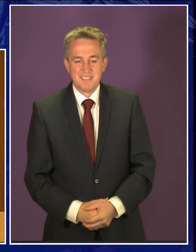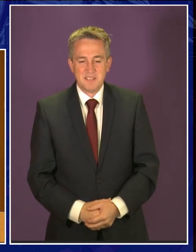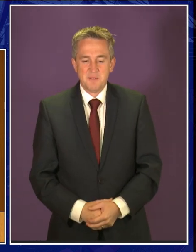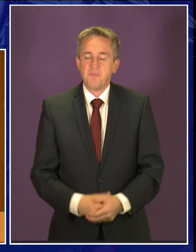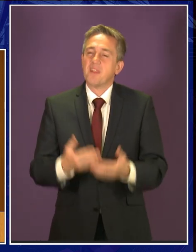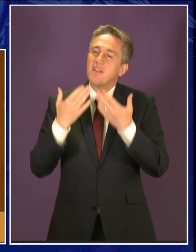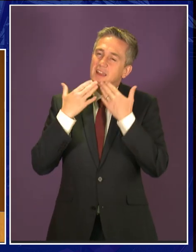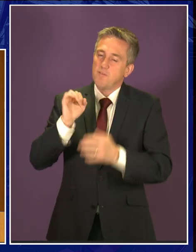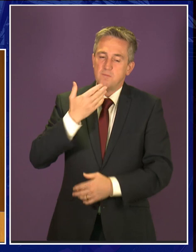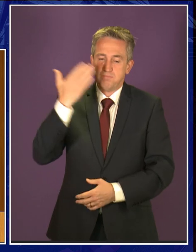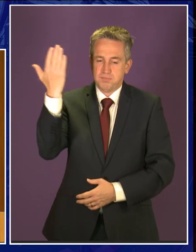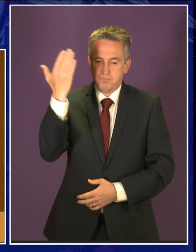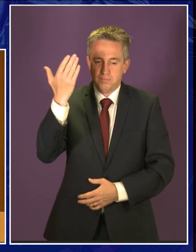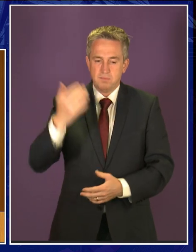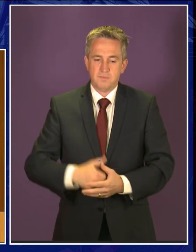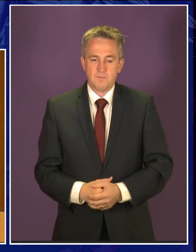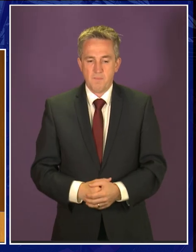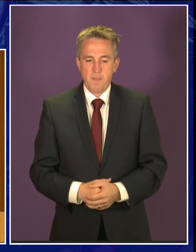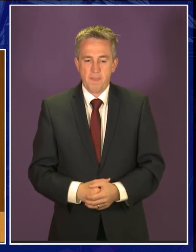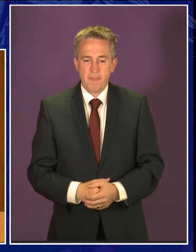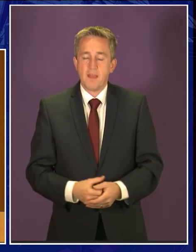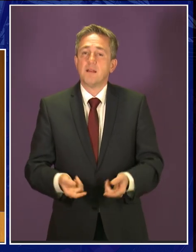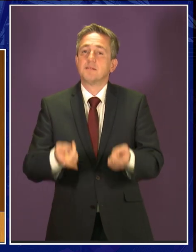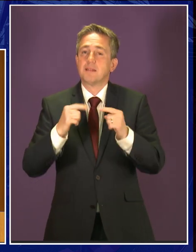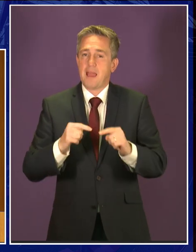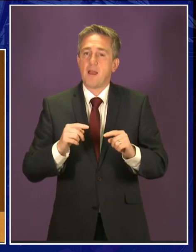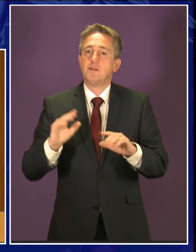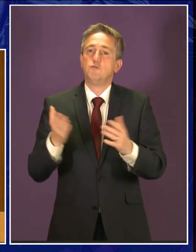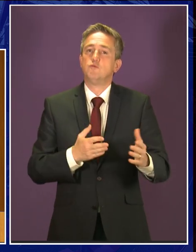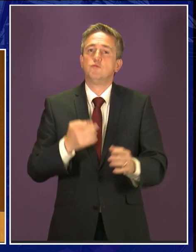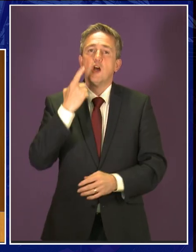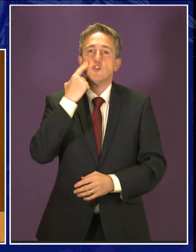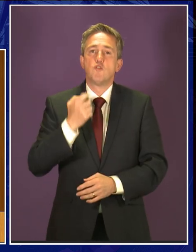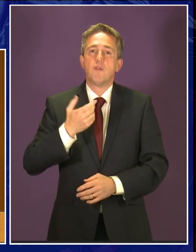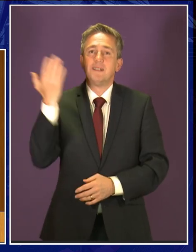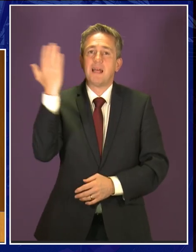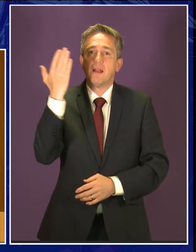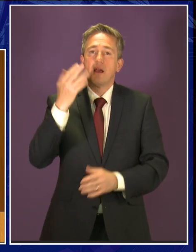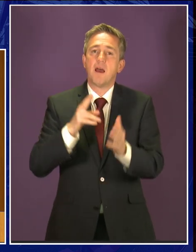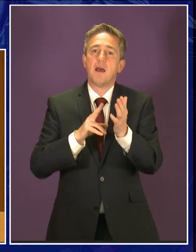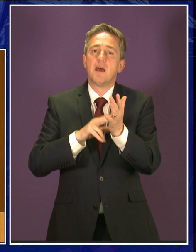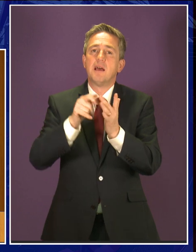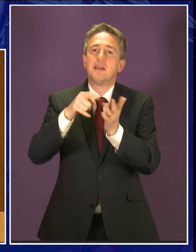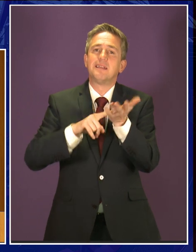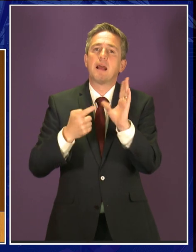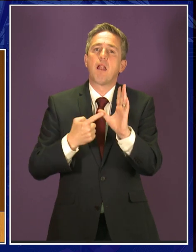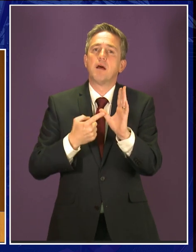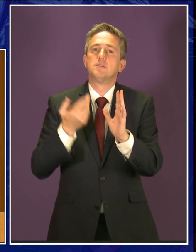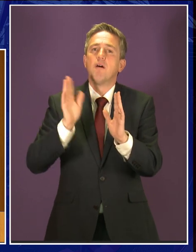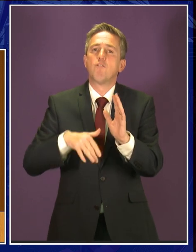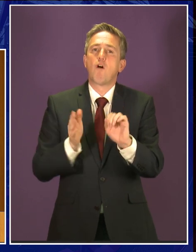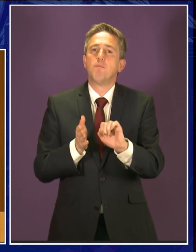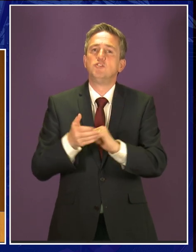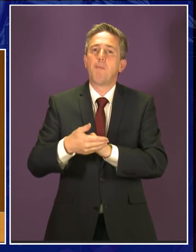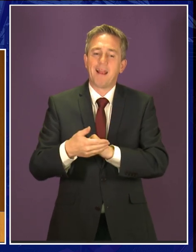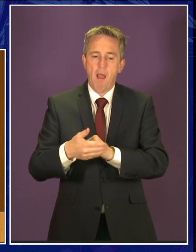Thank you again, Faisal. I'm the great joy of introducing the first of our youth delegates, Nicholas Key from Jamaica, I believe, would